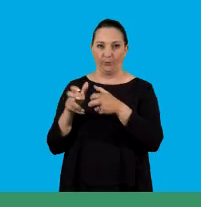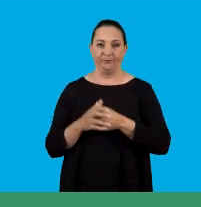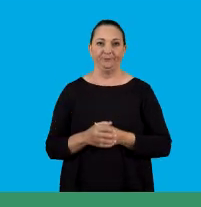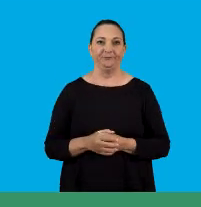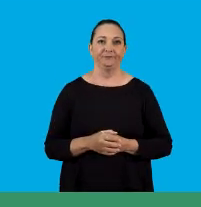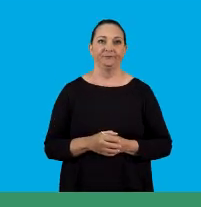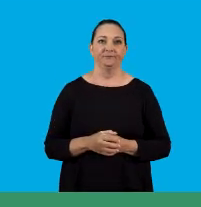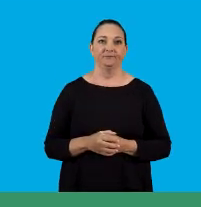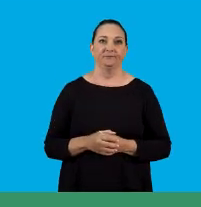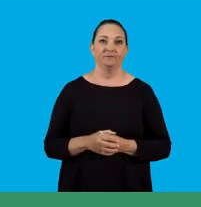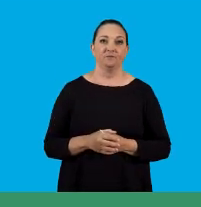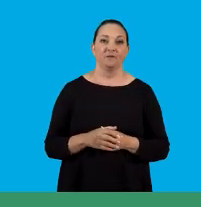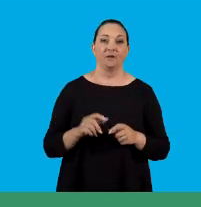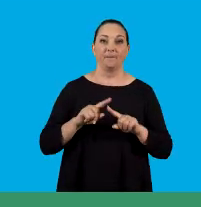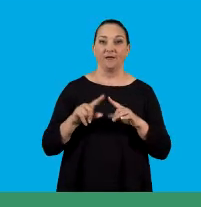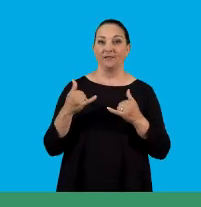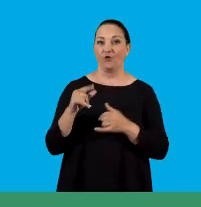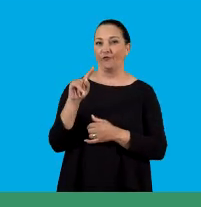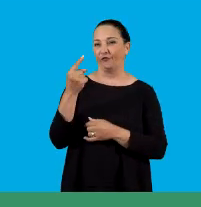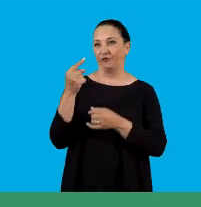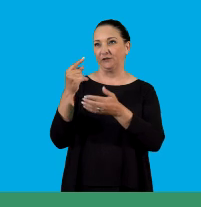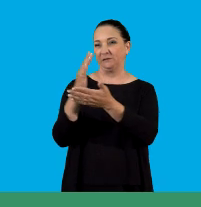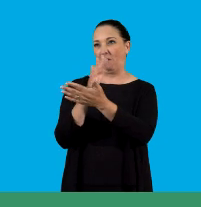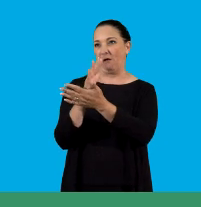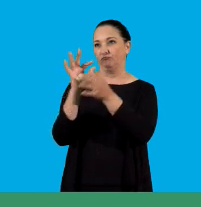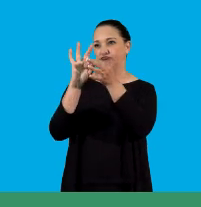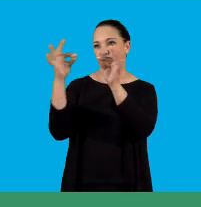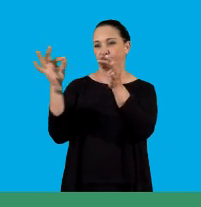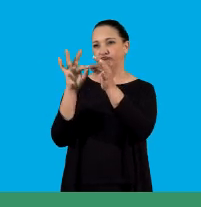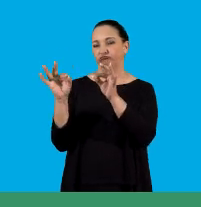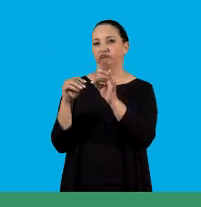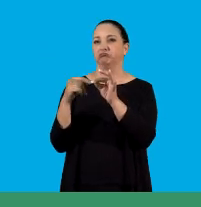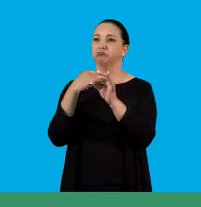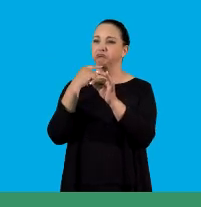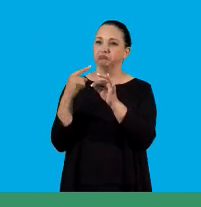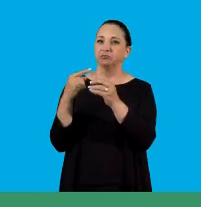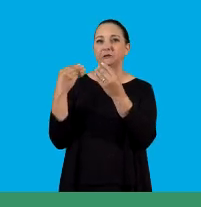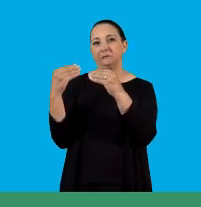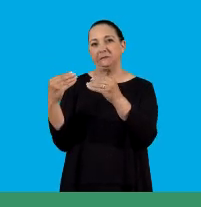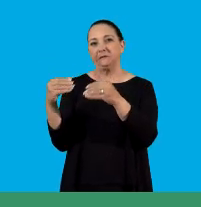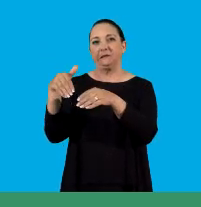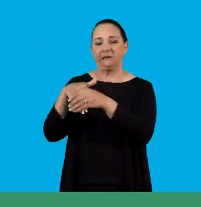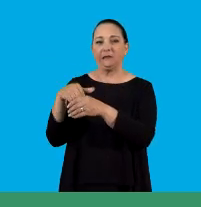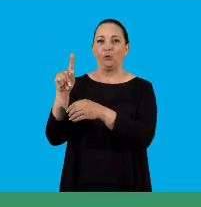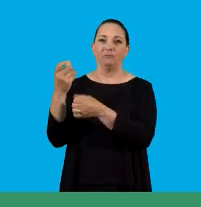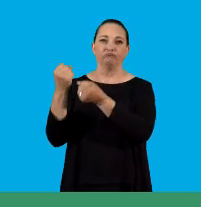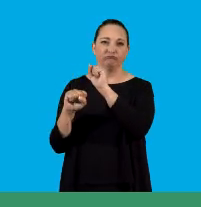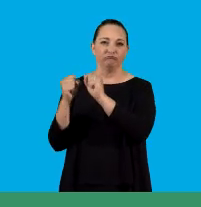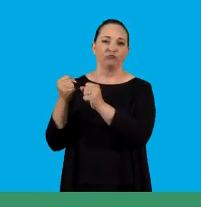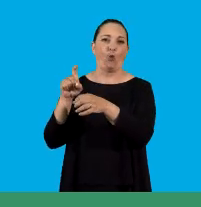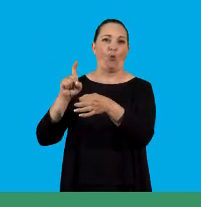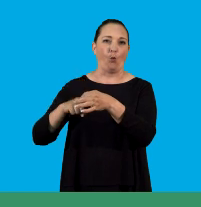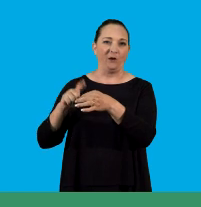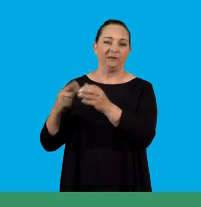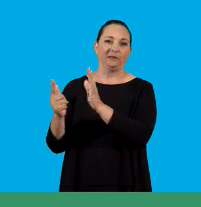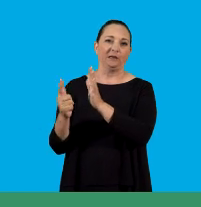scenario. So when you are looking into the scenario, the first part tells you what the business is specializing in, which is the manufacturing